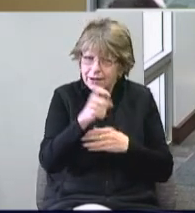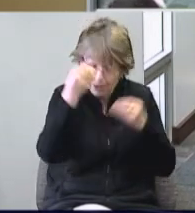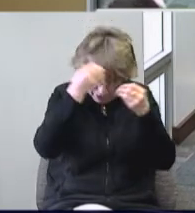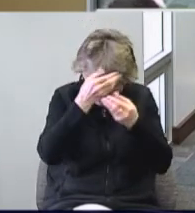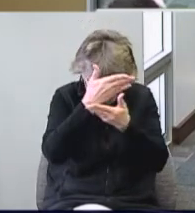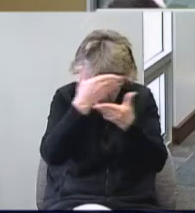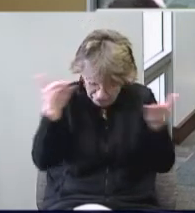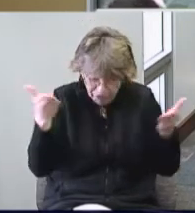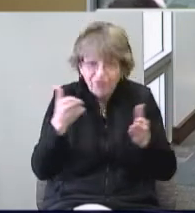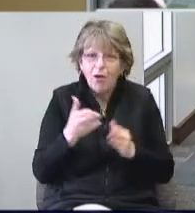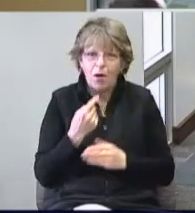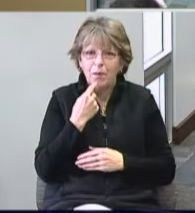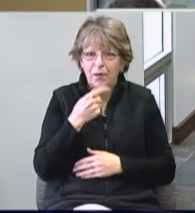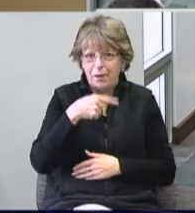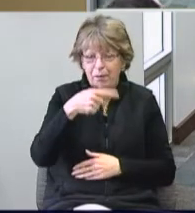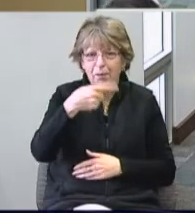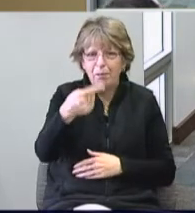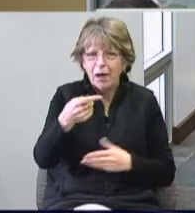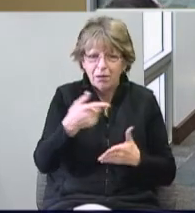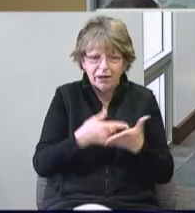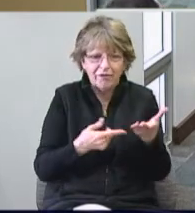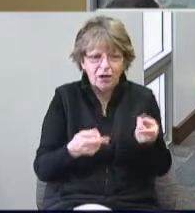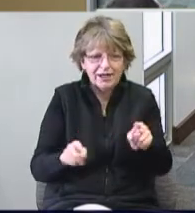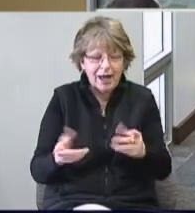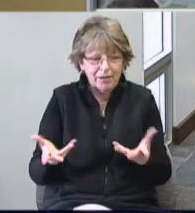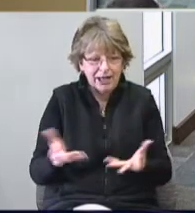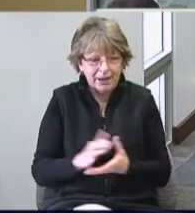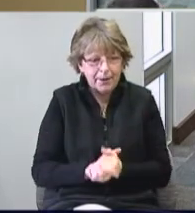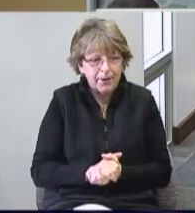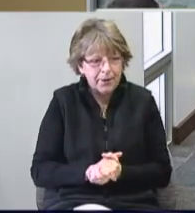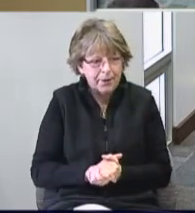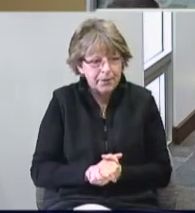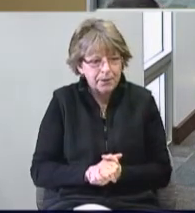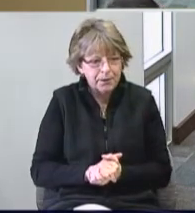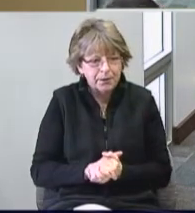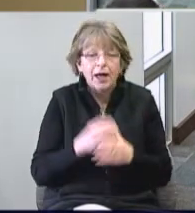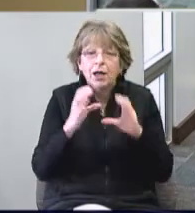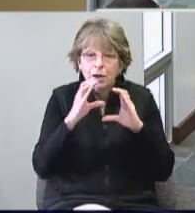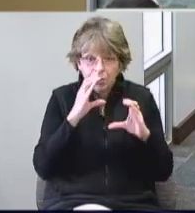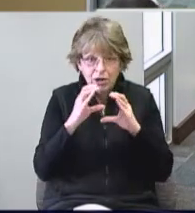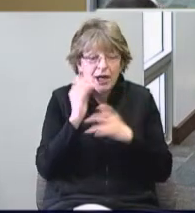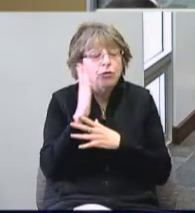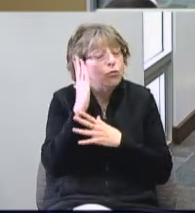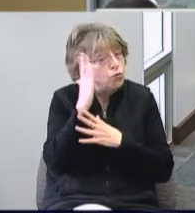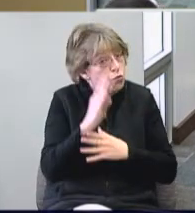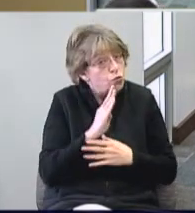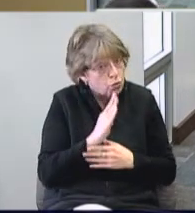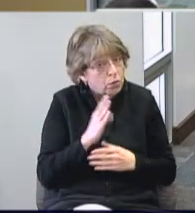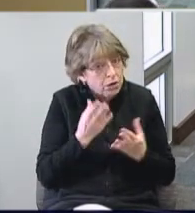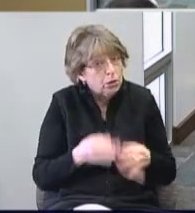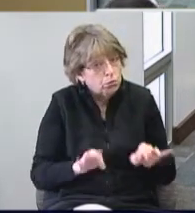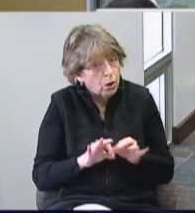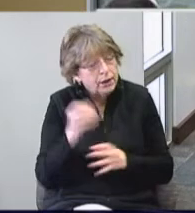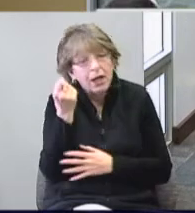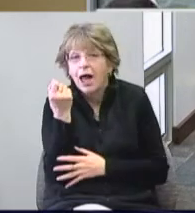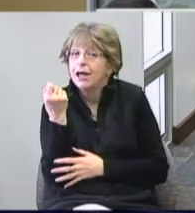not to raise the postage cost too Yeah. much. Well, communication is going to be important. I Yes, think it we all is. Absolutely. understand